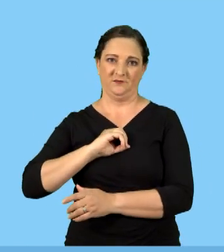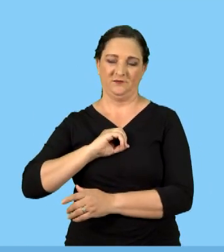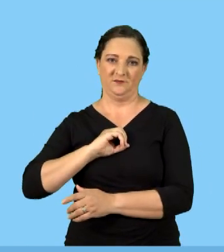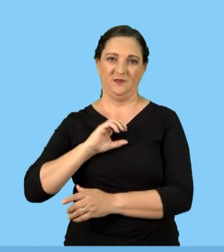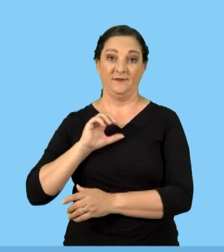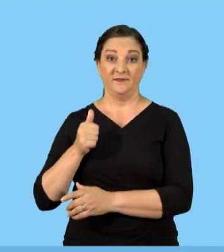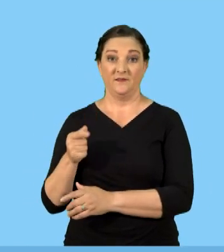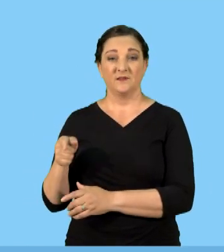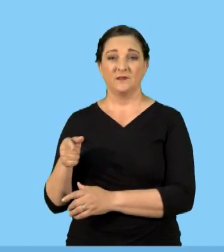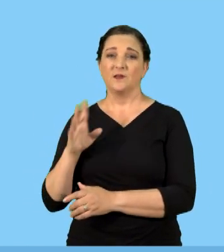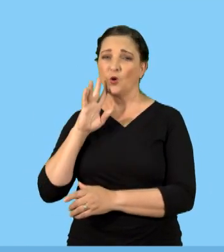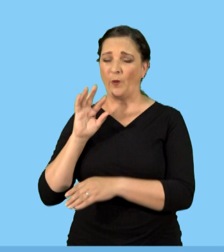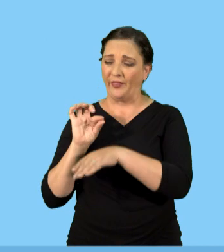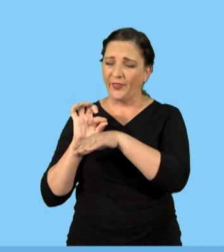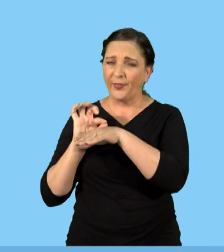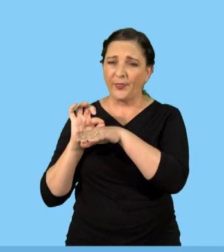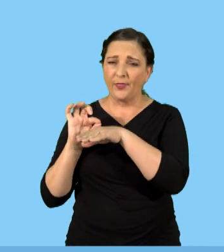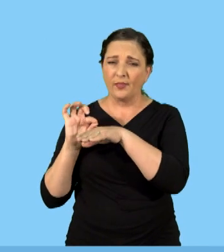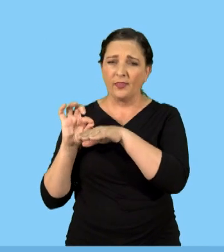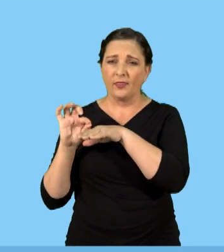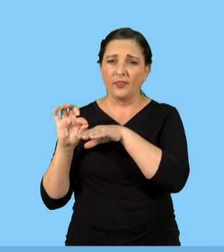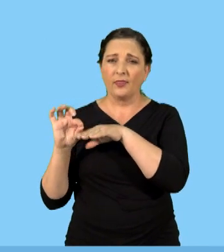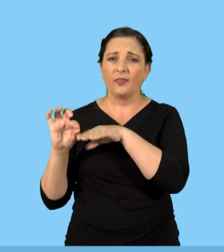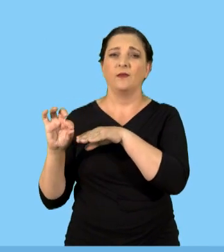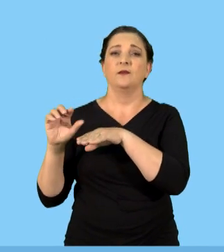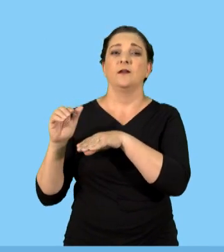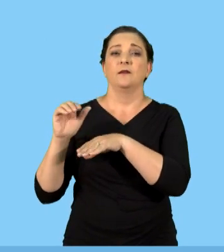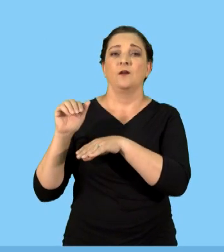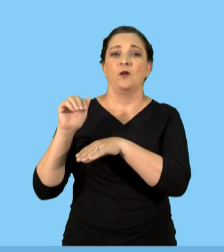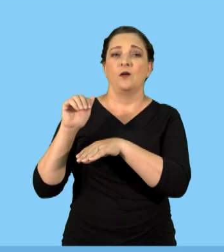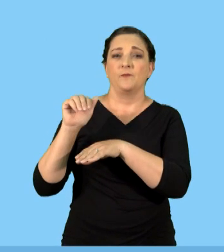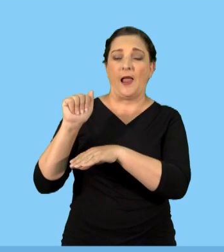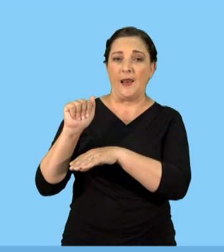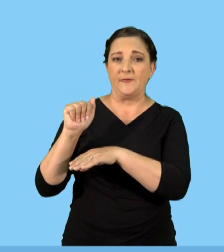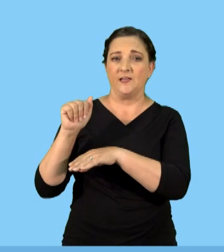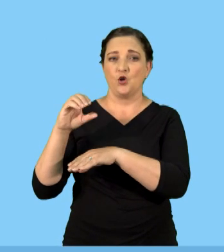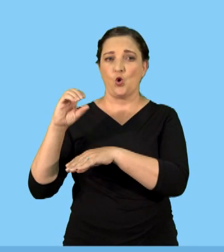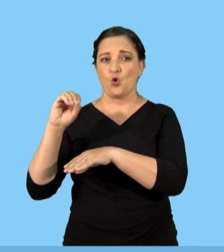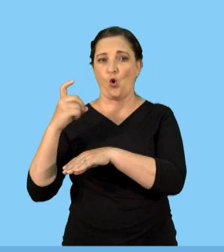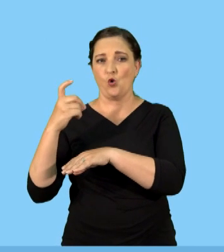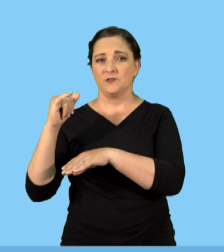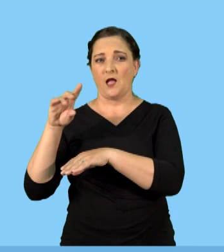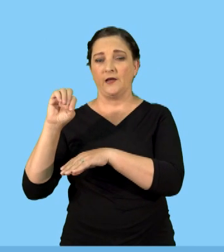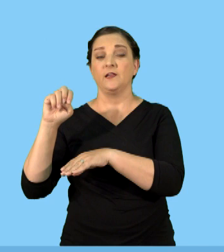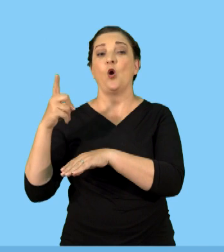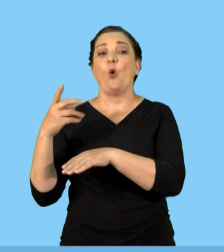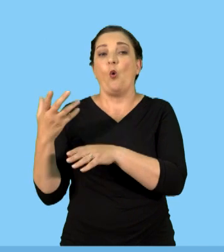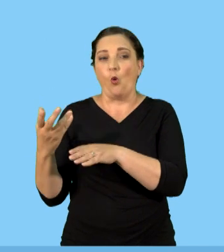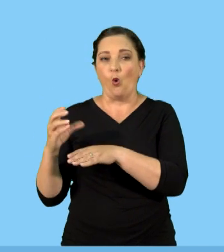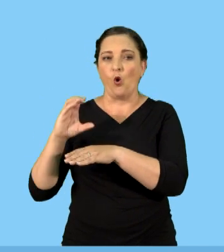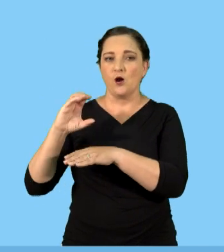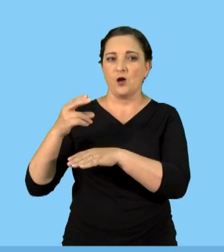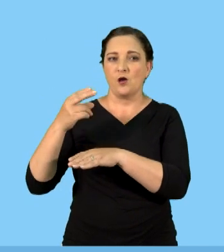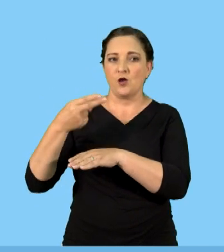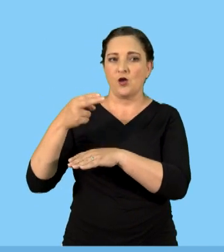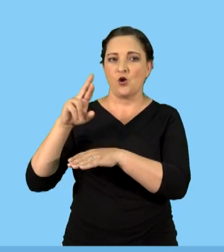oxygen, and when they do that, they're going to form a thin layer of either aluminum oxide or chromium oxide. So